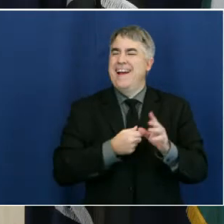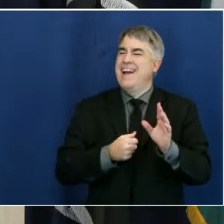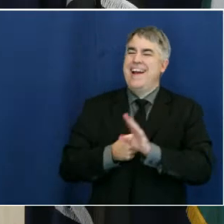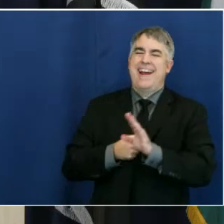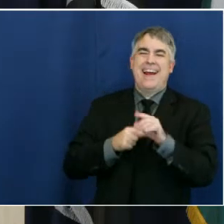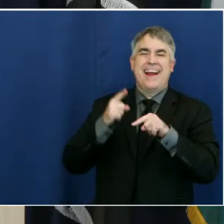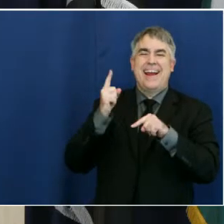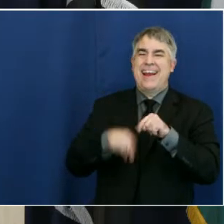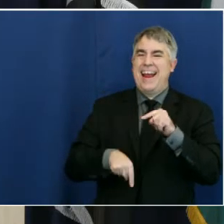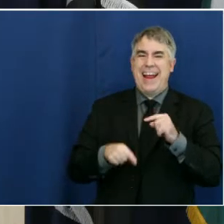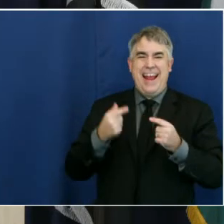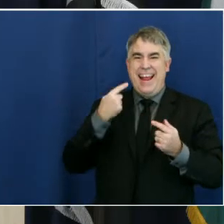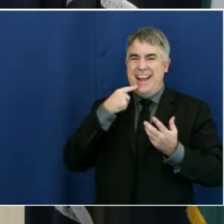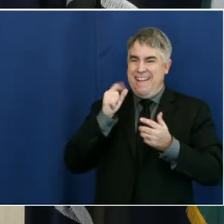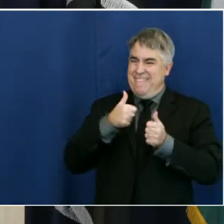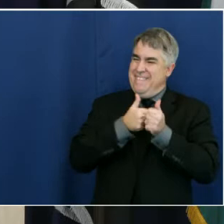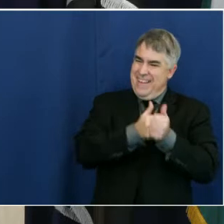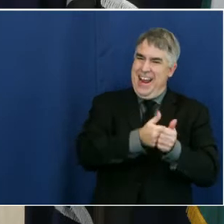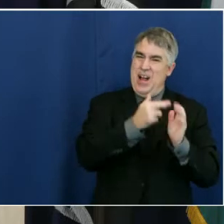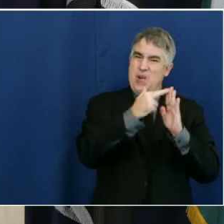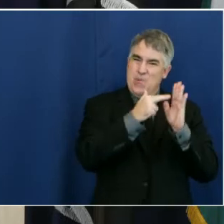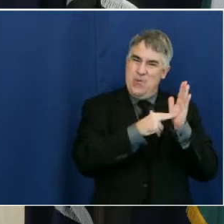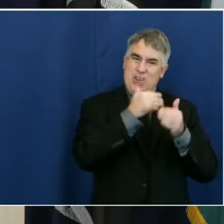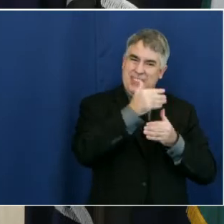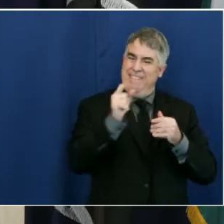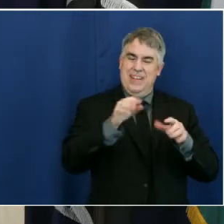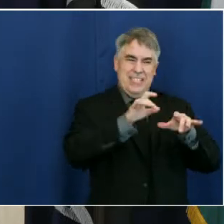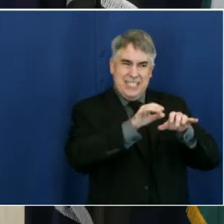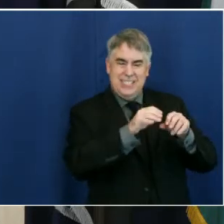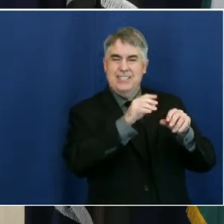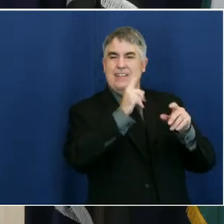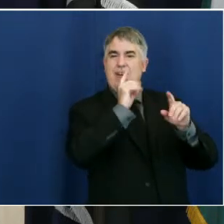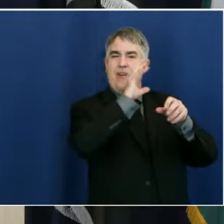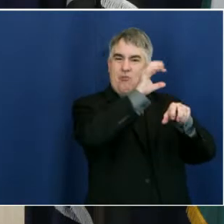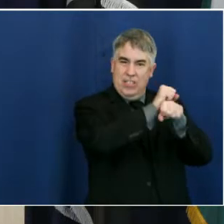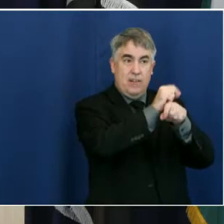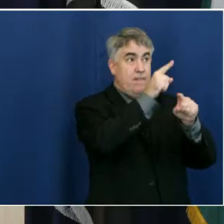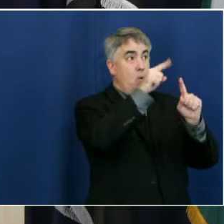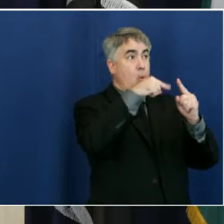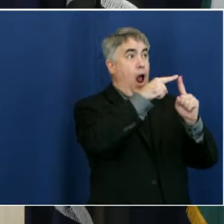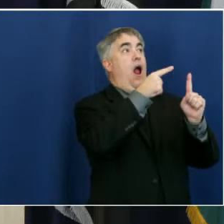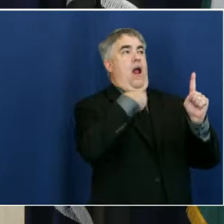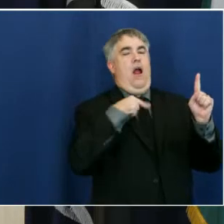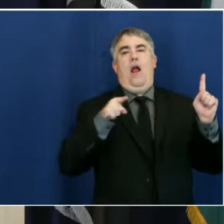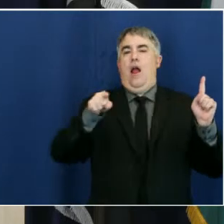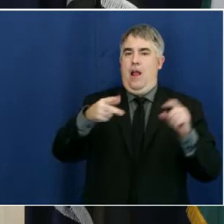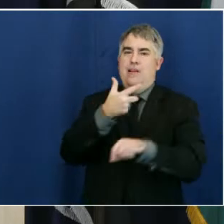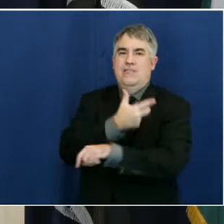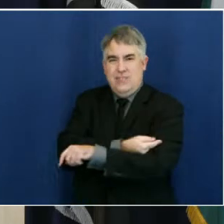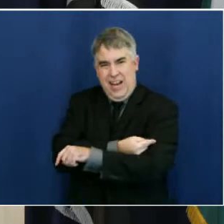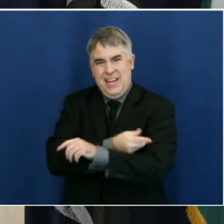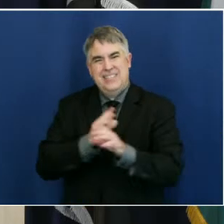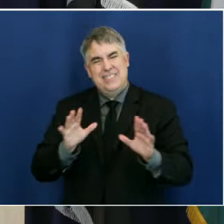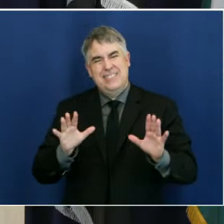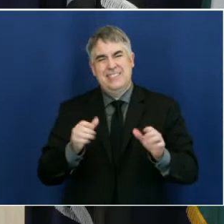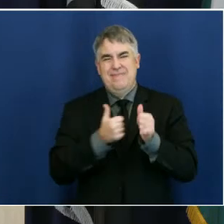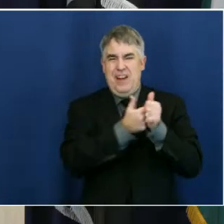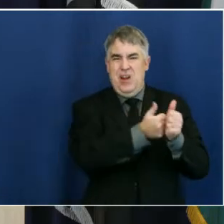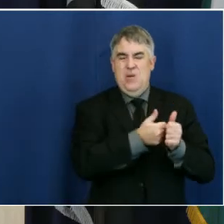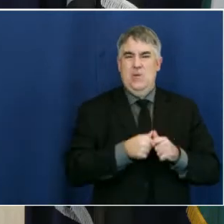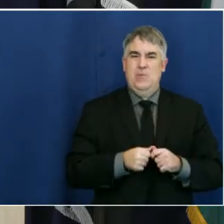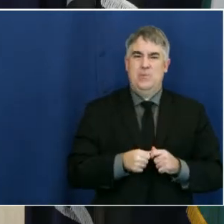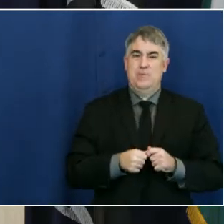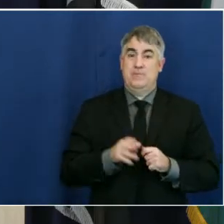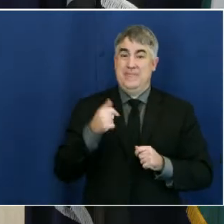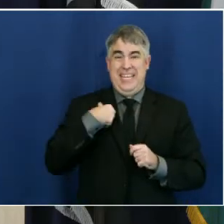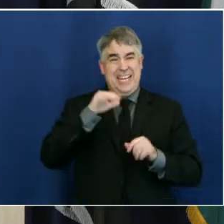system. It helps us ensure efficiency and helps us move people through. We also ask individuals do not make an appointment if you are not a healthcare